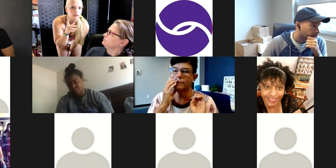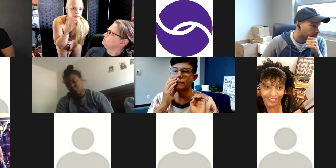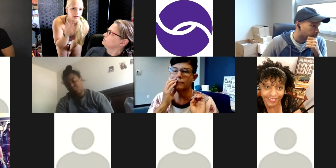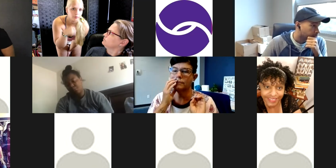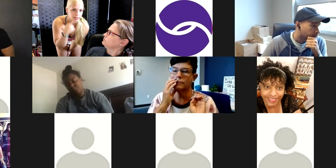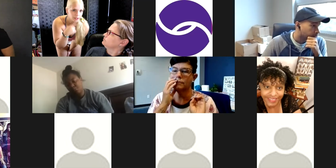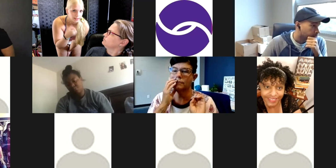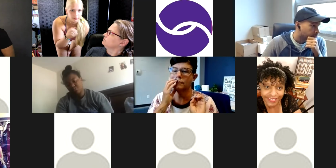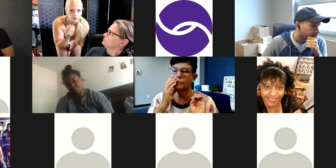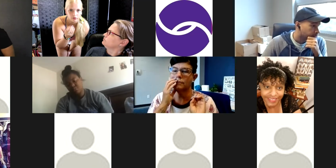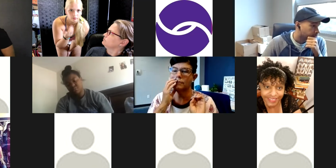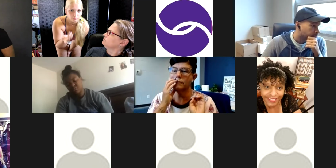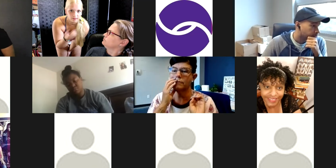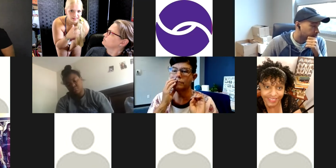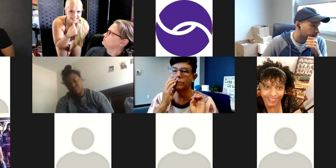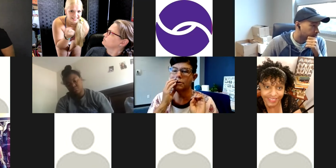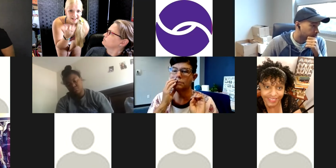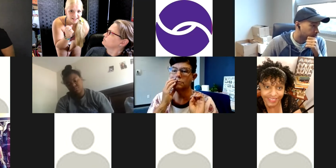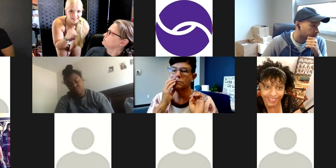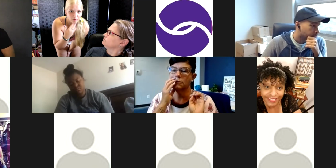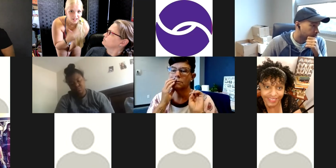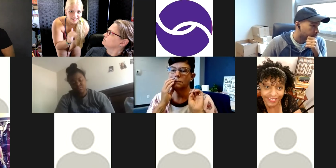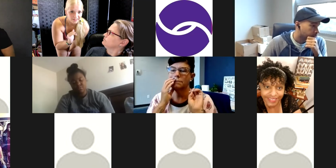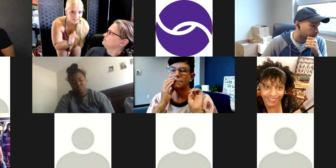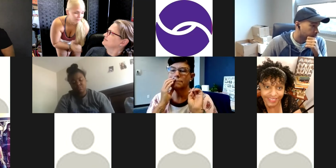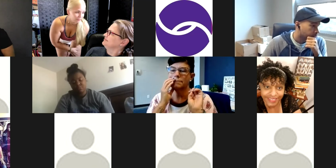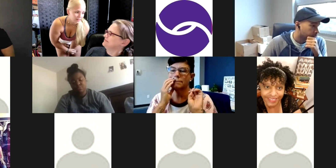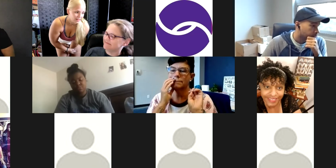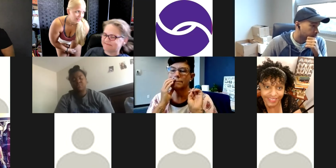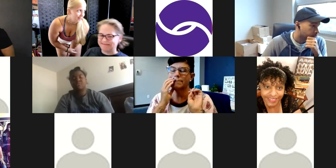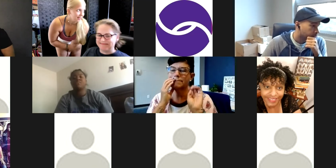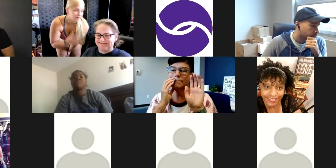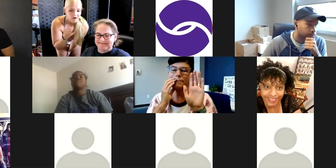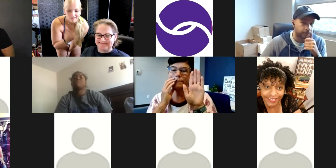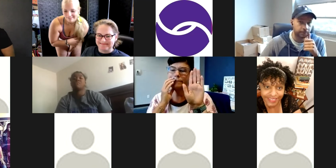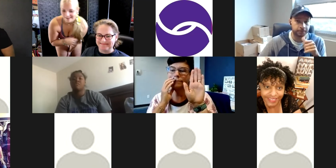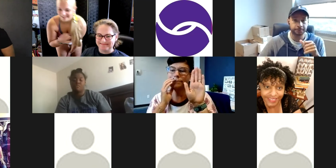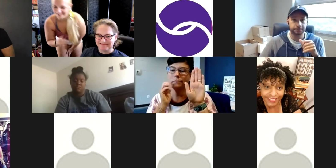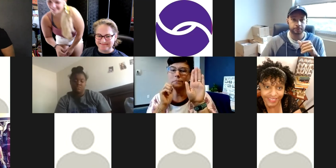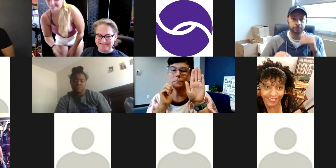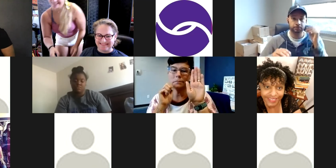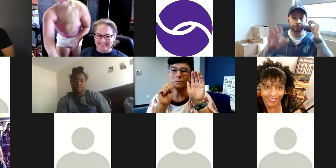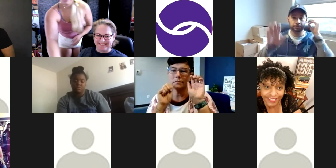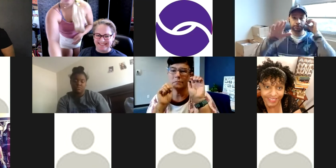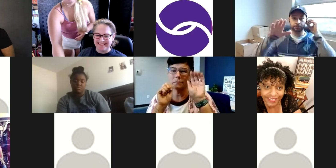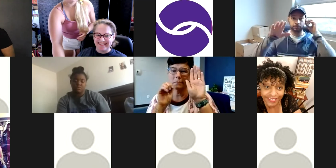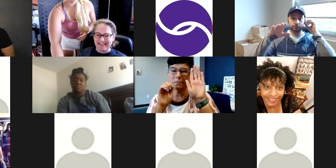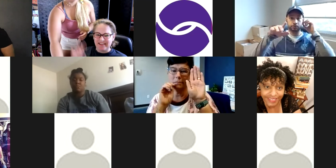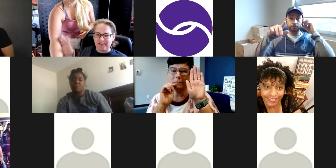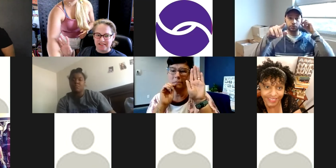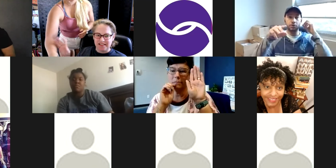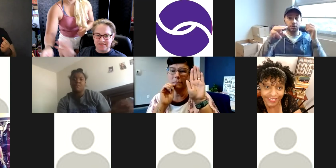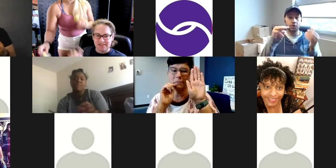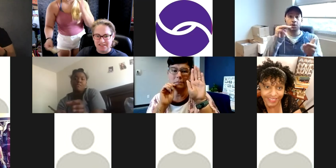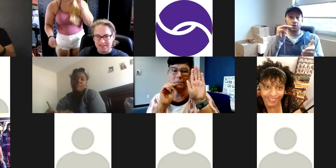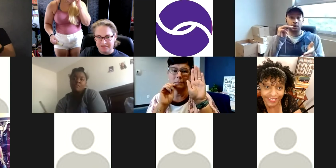people there were hearing, so it didn't sound that well either. They were awful. Okay,